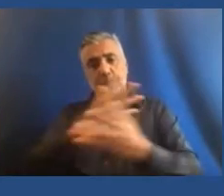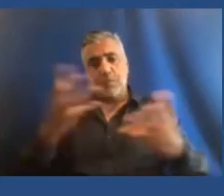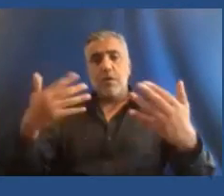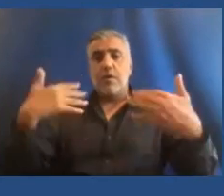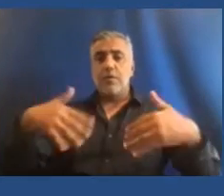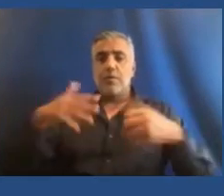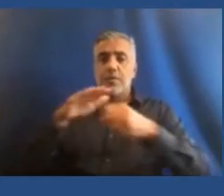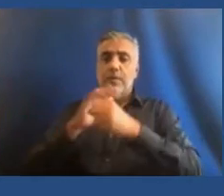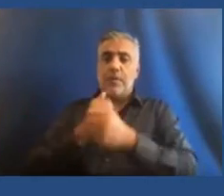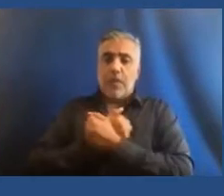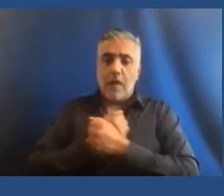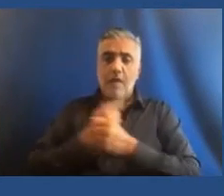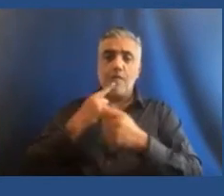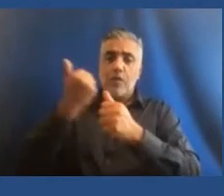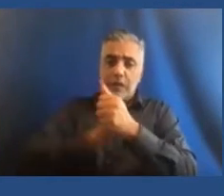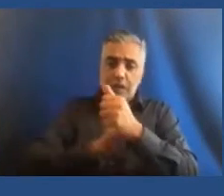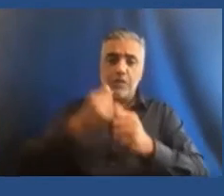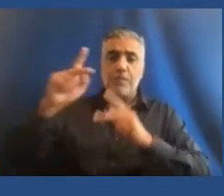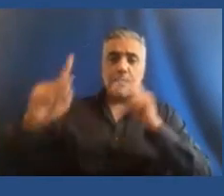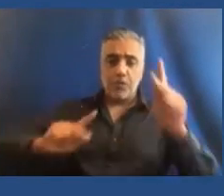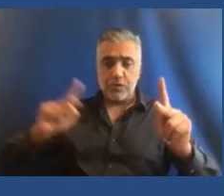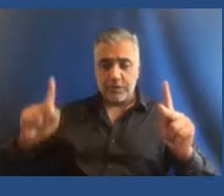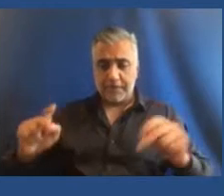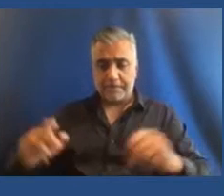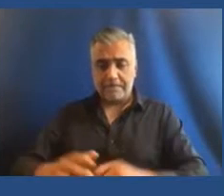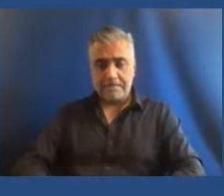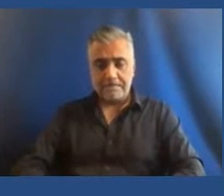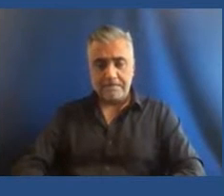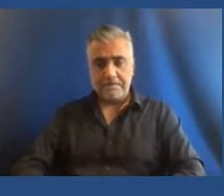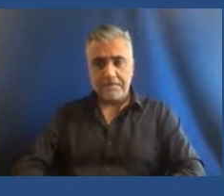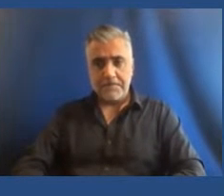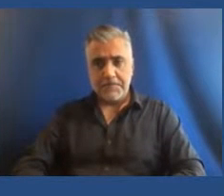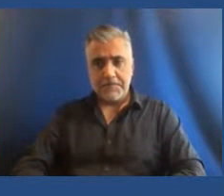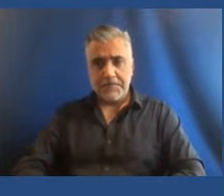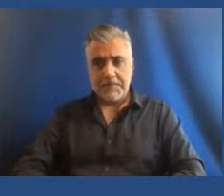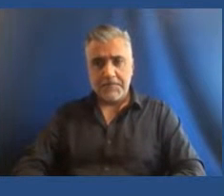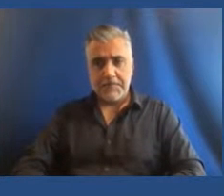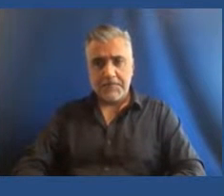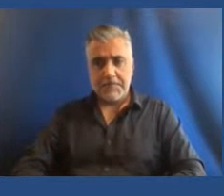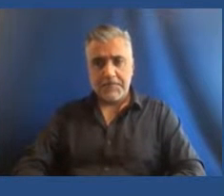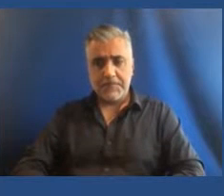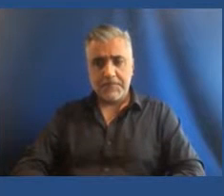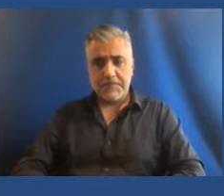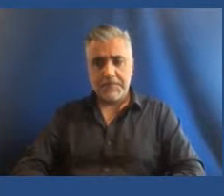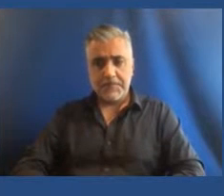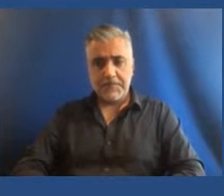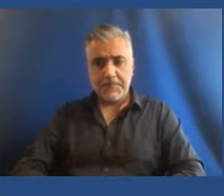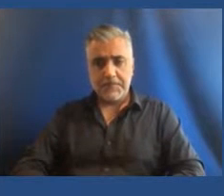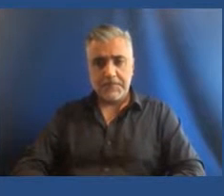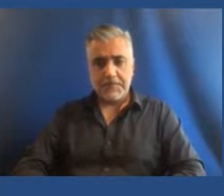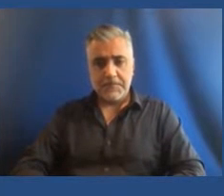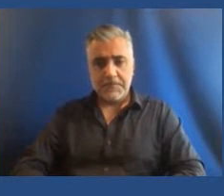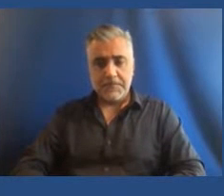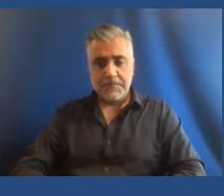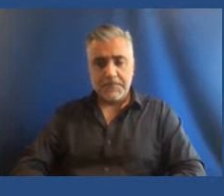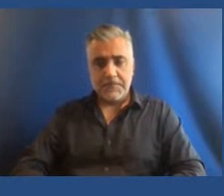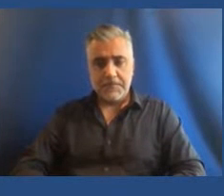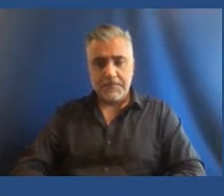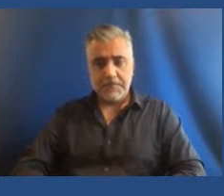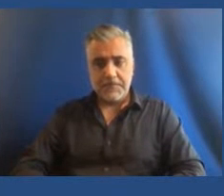The mission cross is the symbol of this Congress. May it lead you to proclaim with your lives the liberating